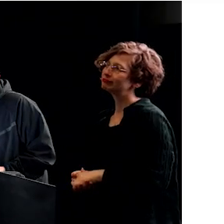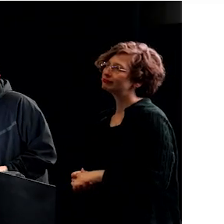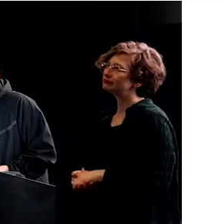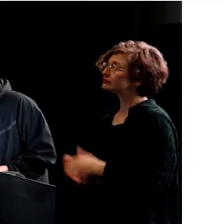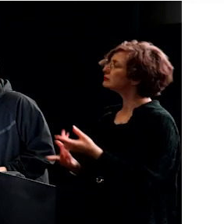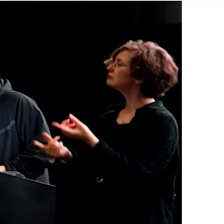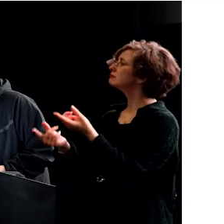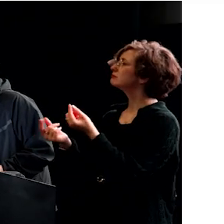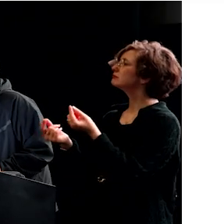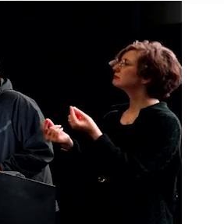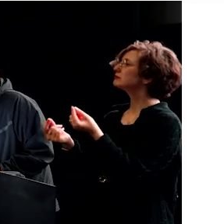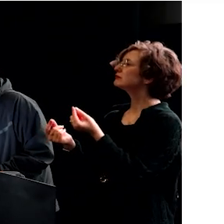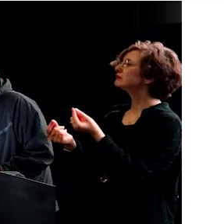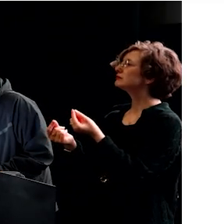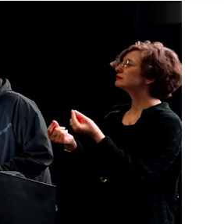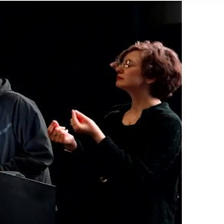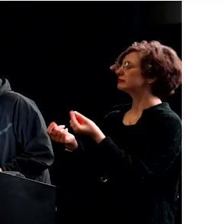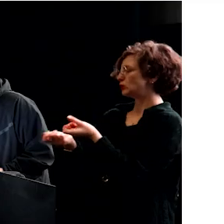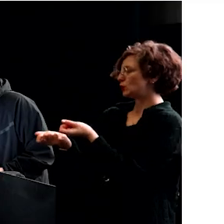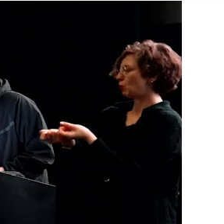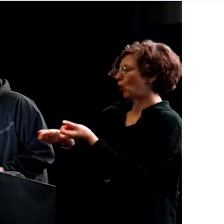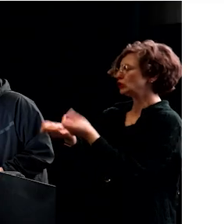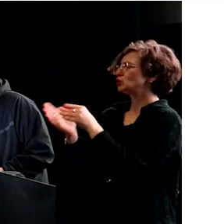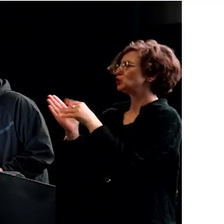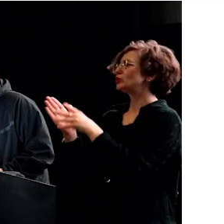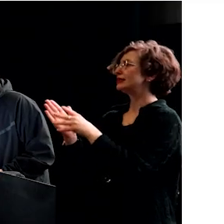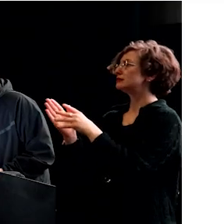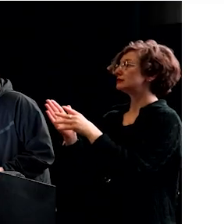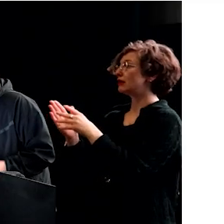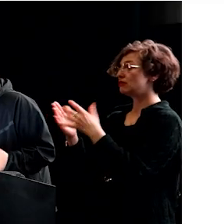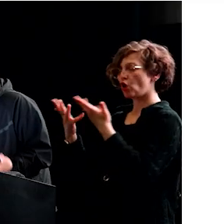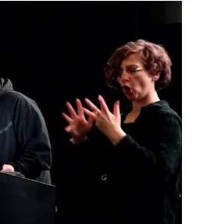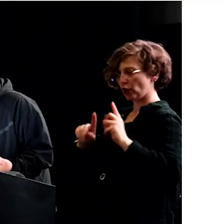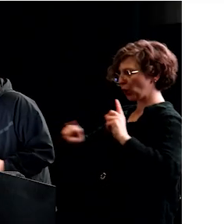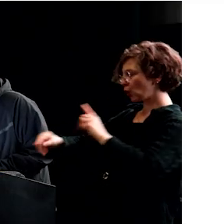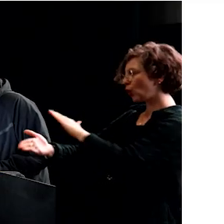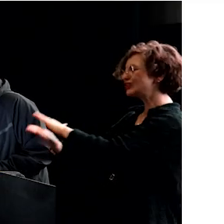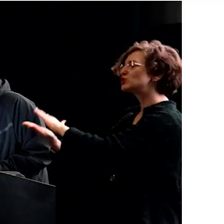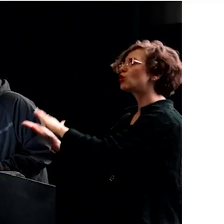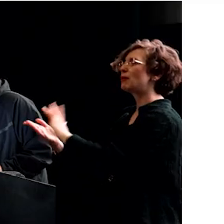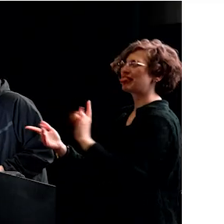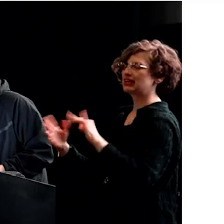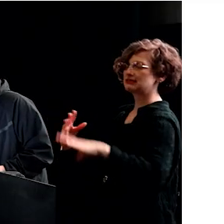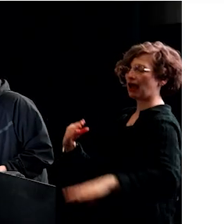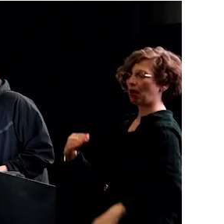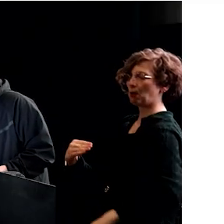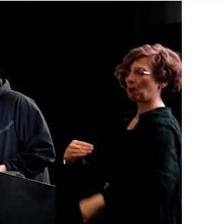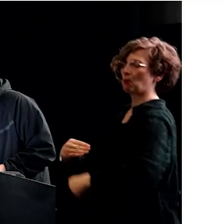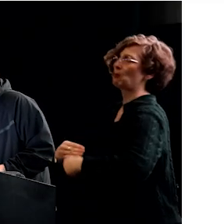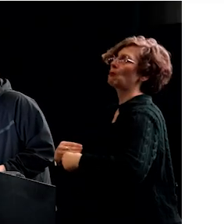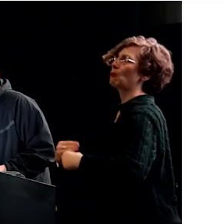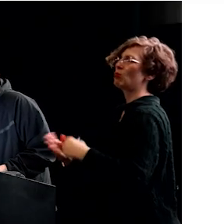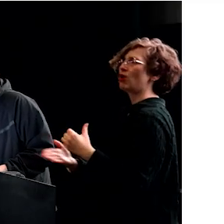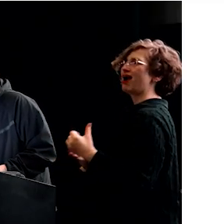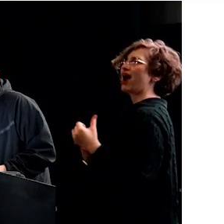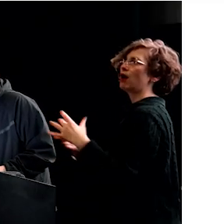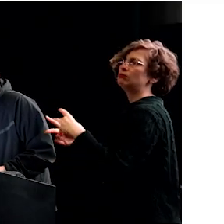supports students supplement their education to help them get employment.